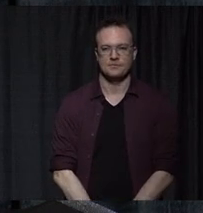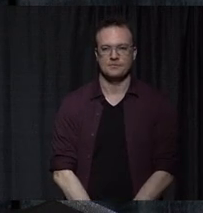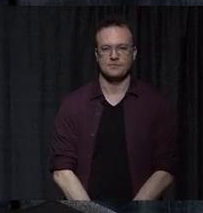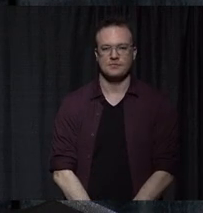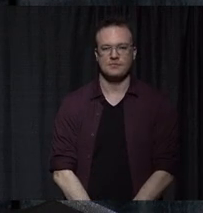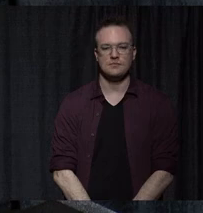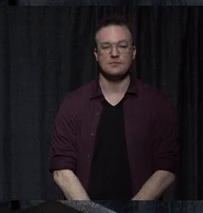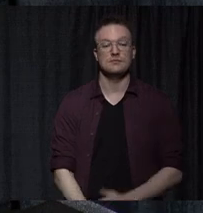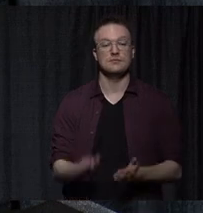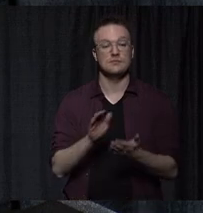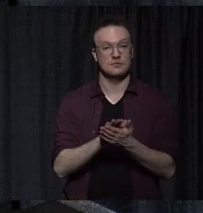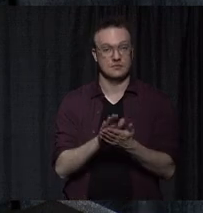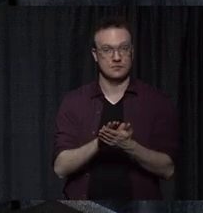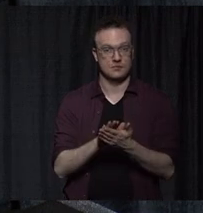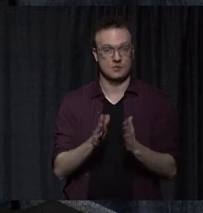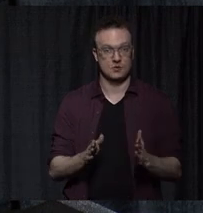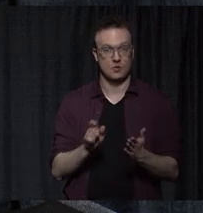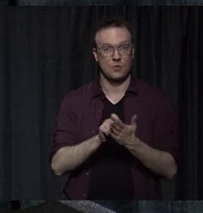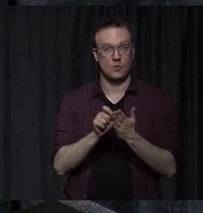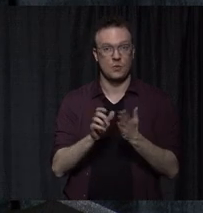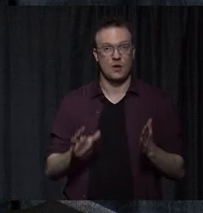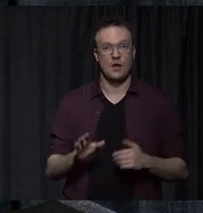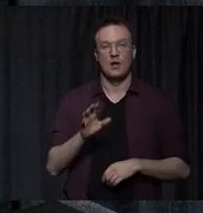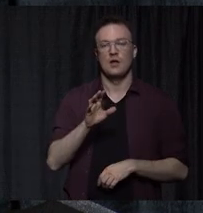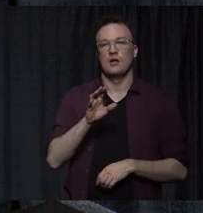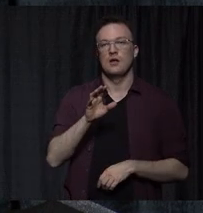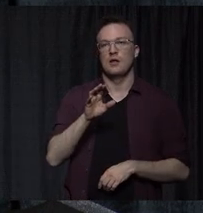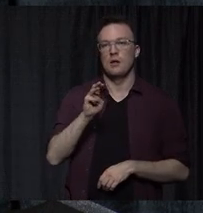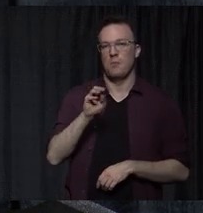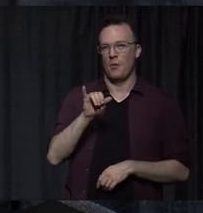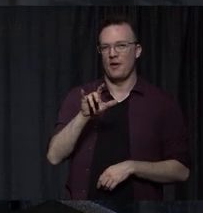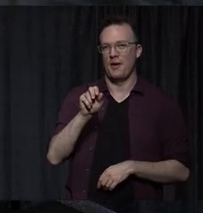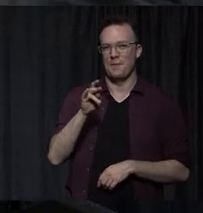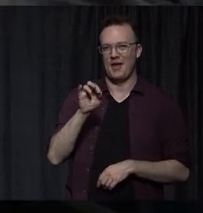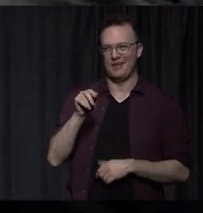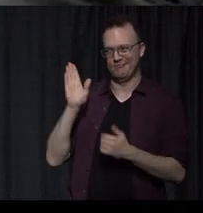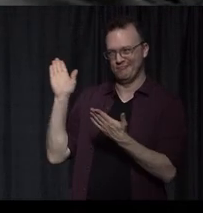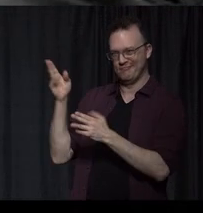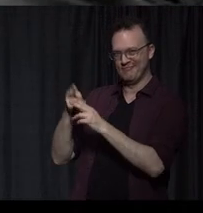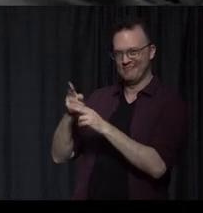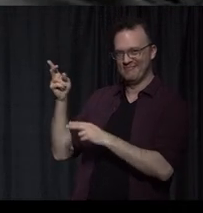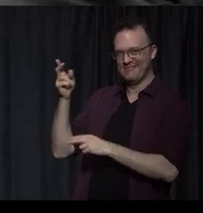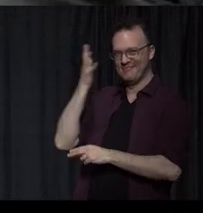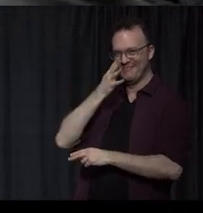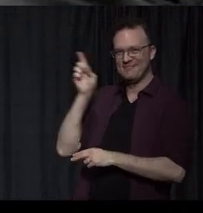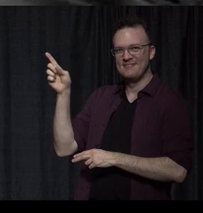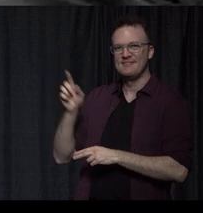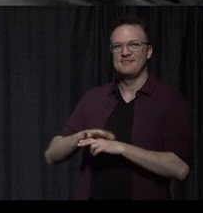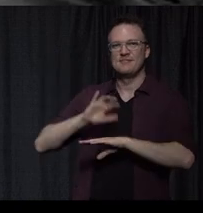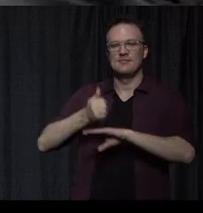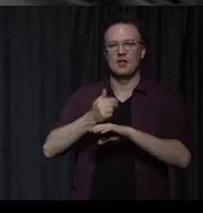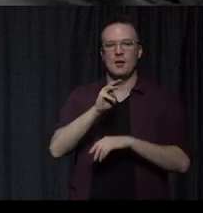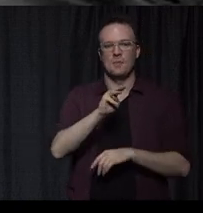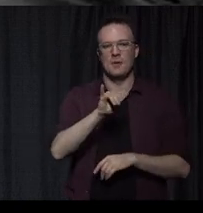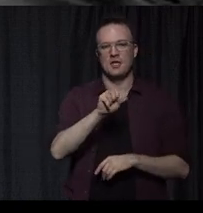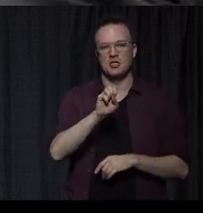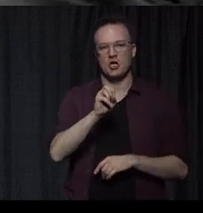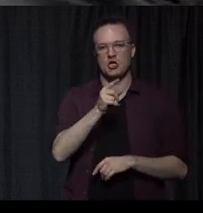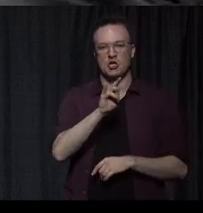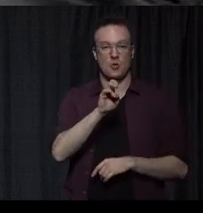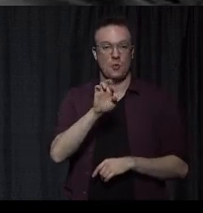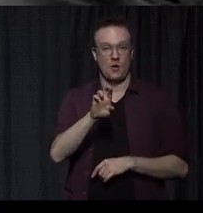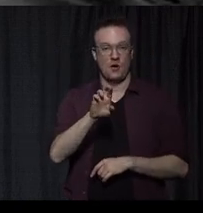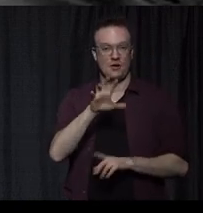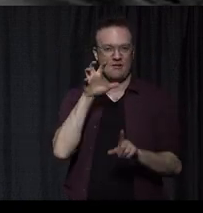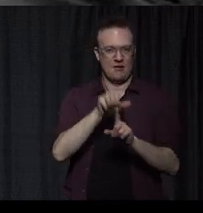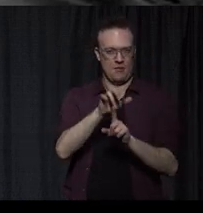Scholar and writer and activist Moya Bailey, there she is, coined the term misogynoir to capture